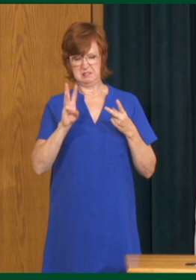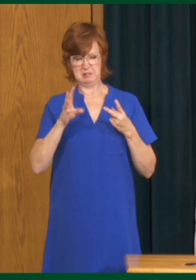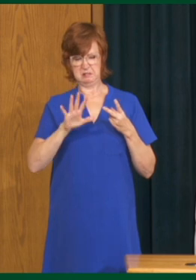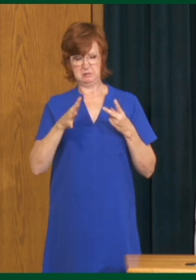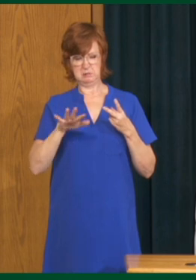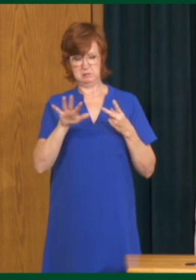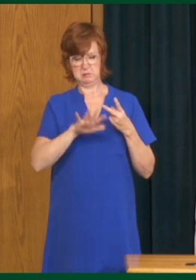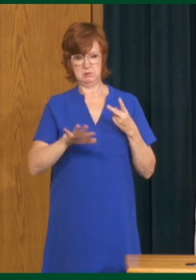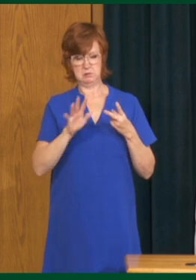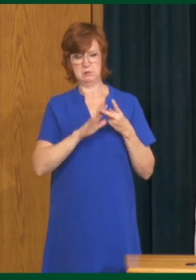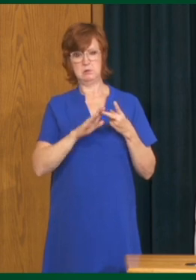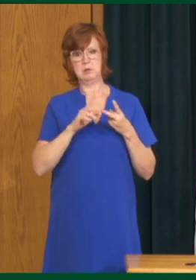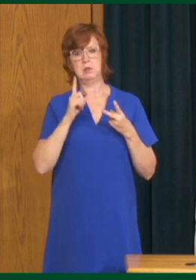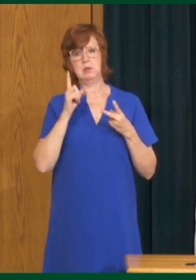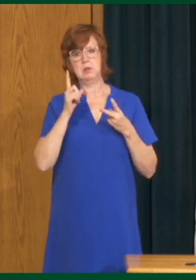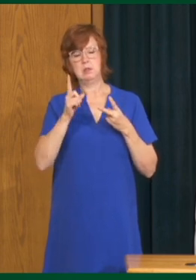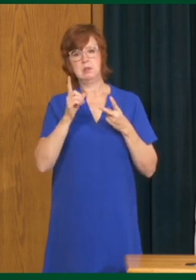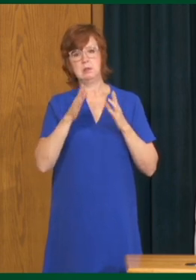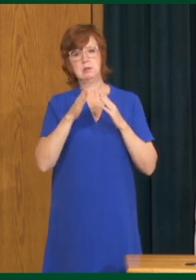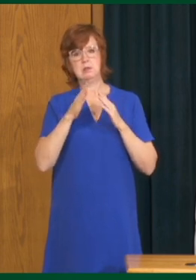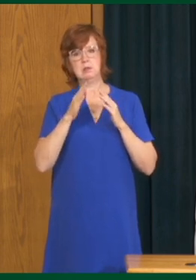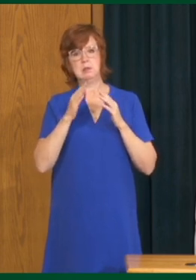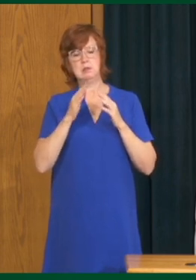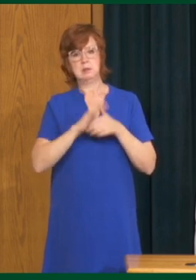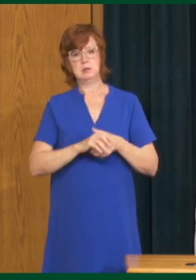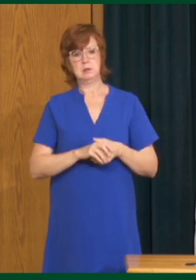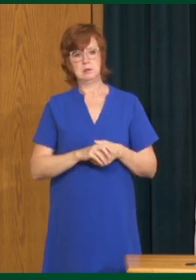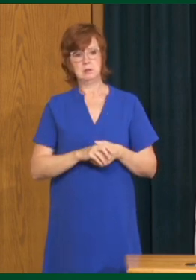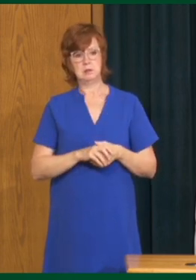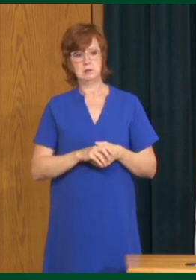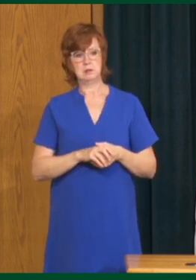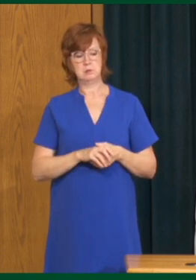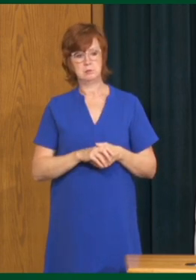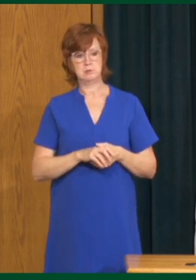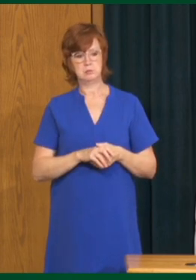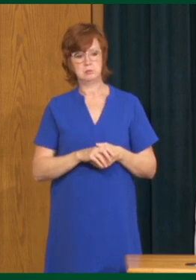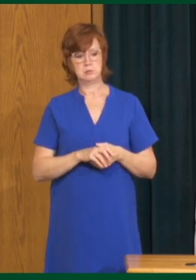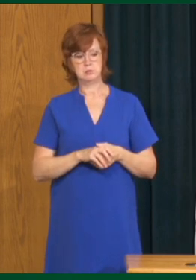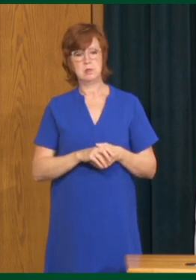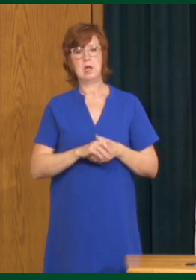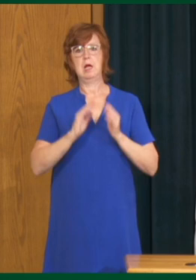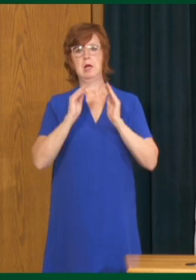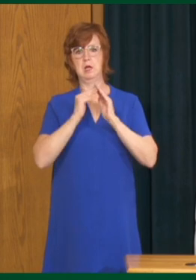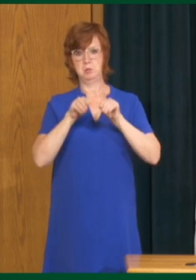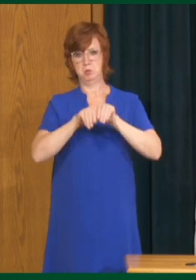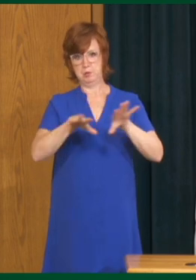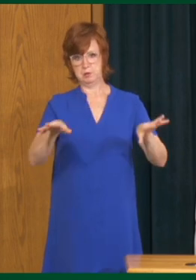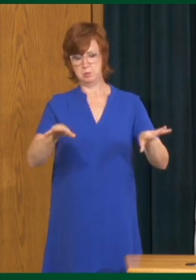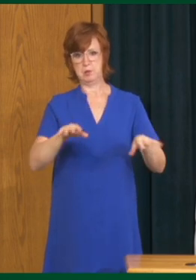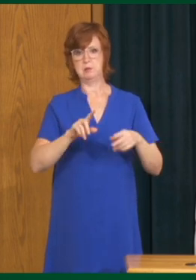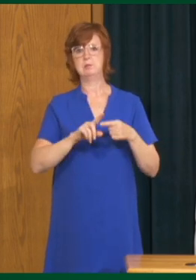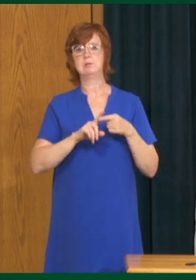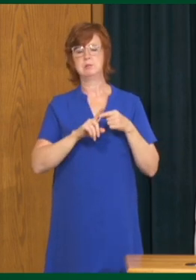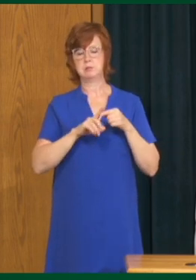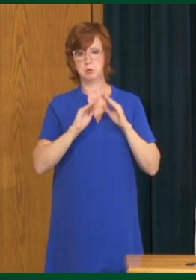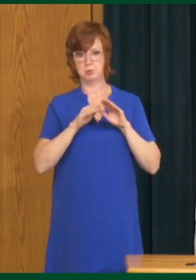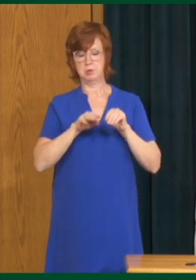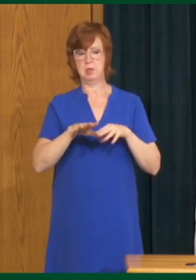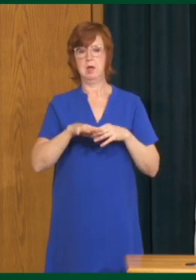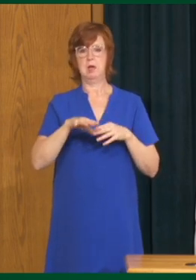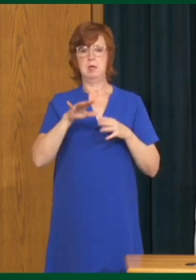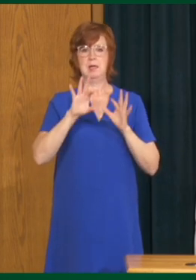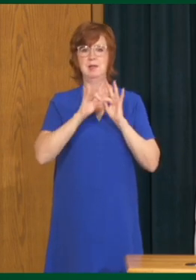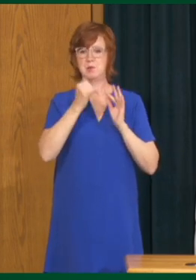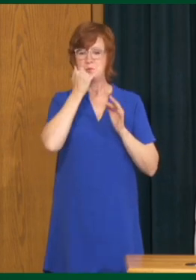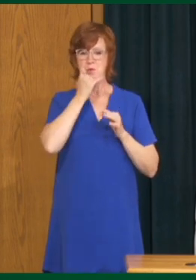living settings. And there, the large case numbers are actually, just like I've said in the past around La Loche, the large case numbers are actually due